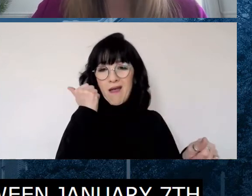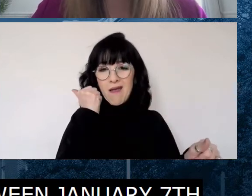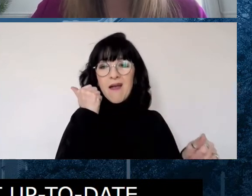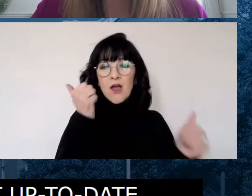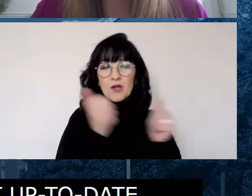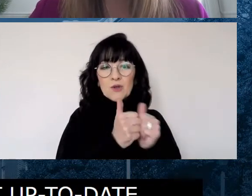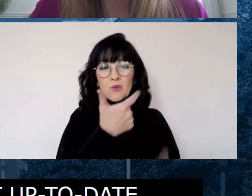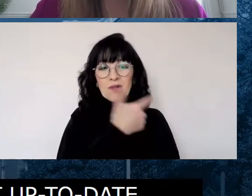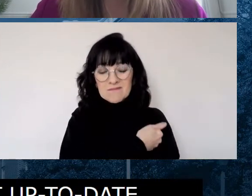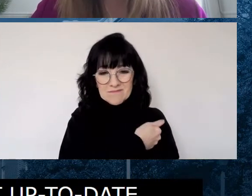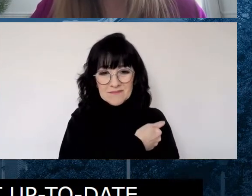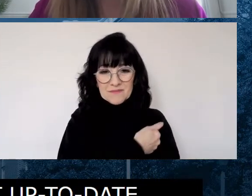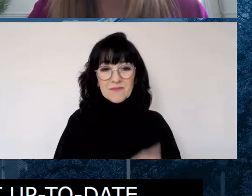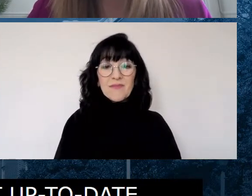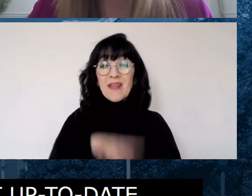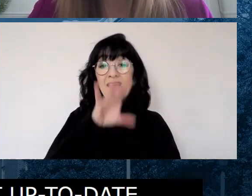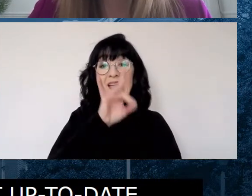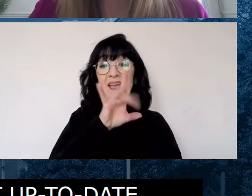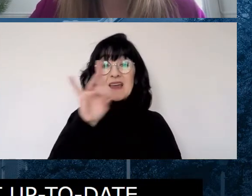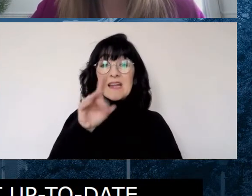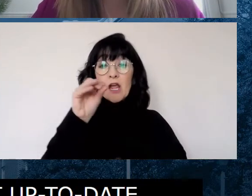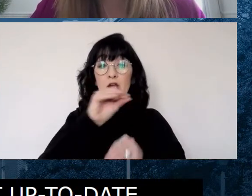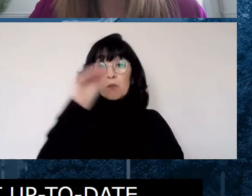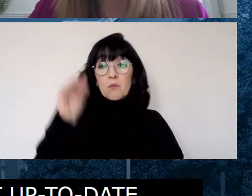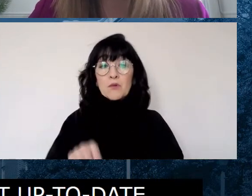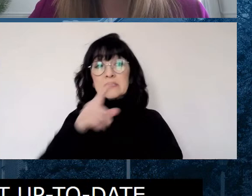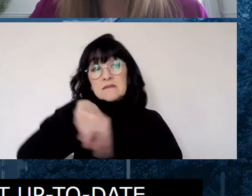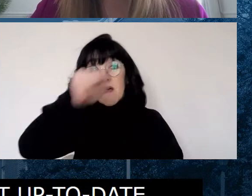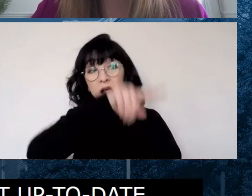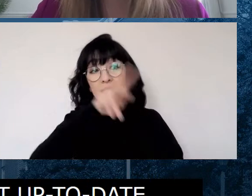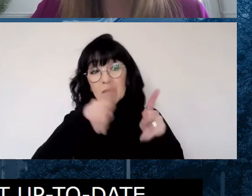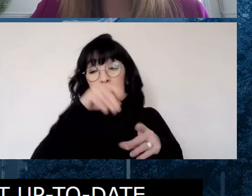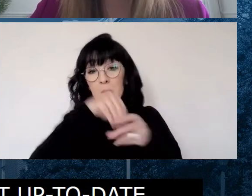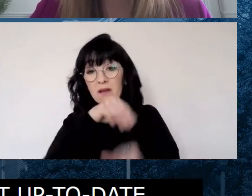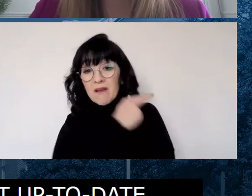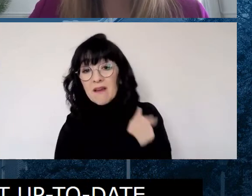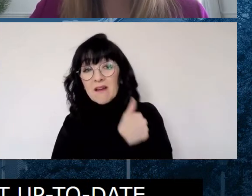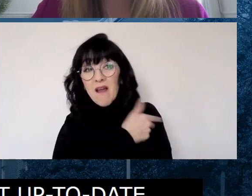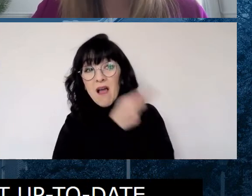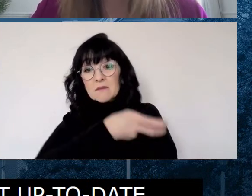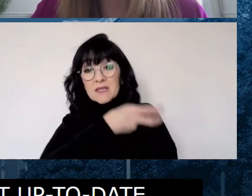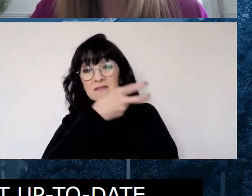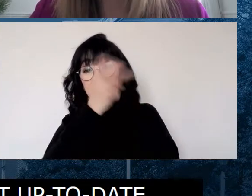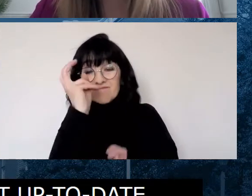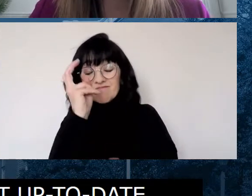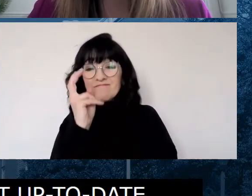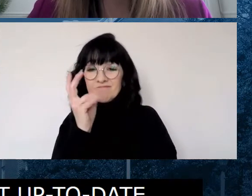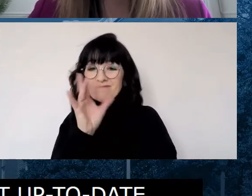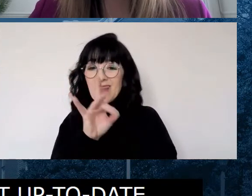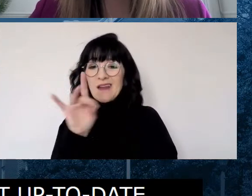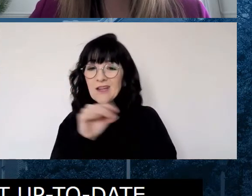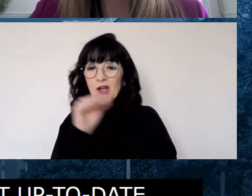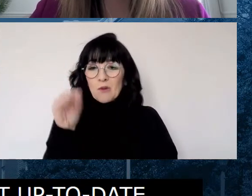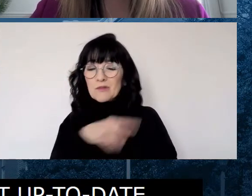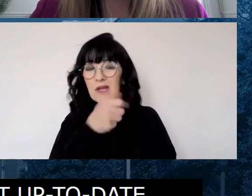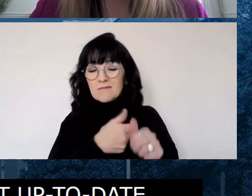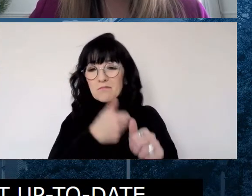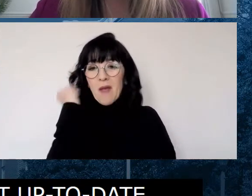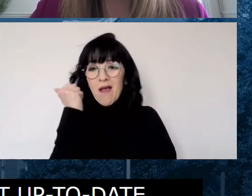their vaccination, and 83% of our deaths were not up to date with our vaccination. And what that means